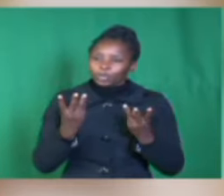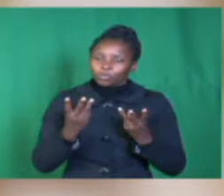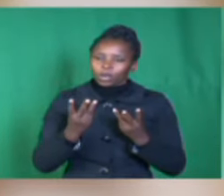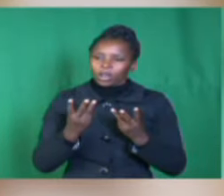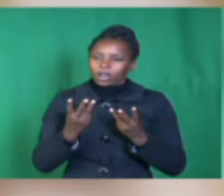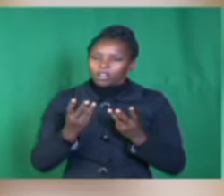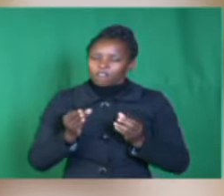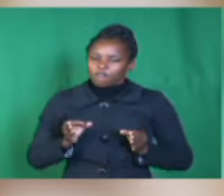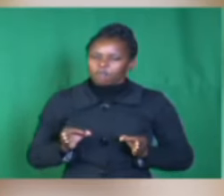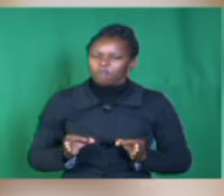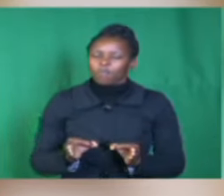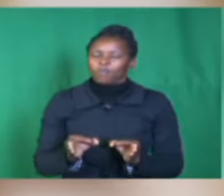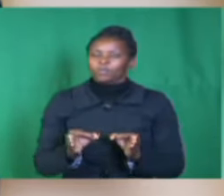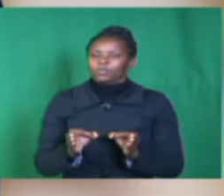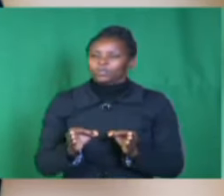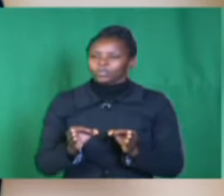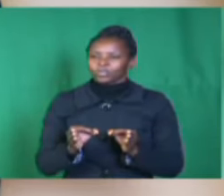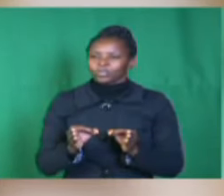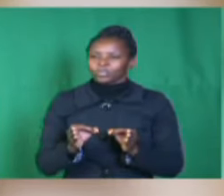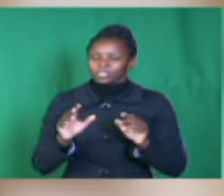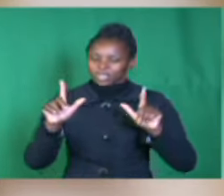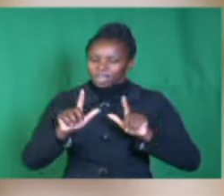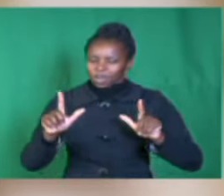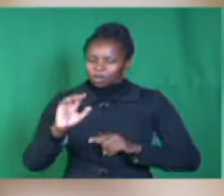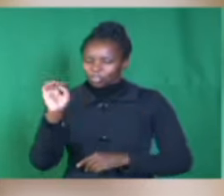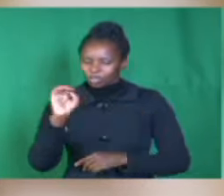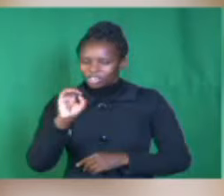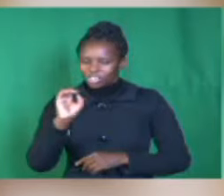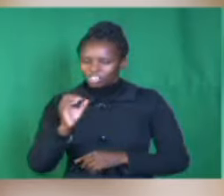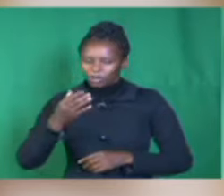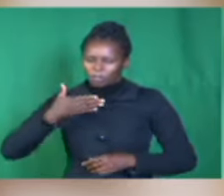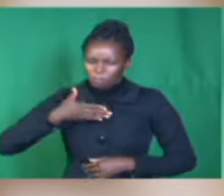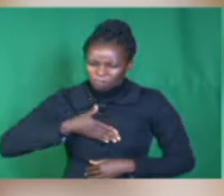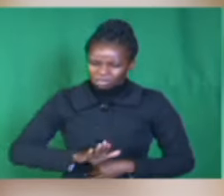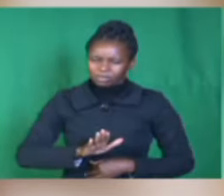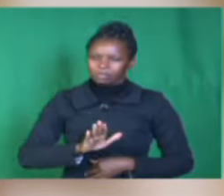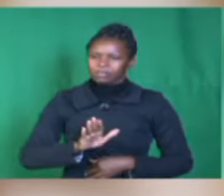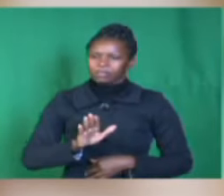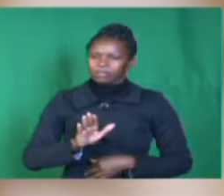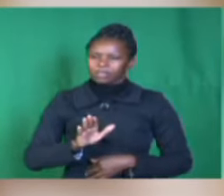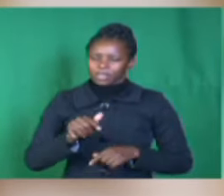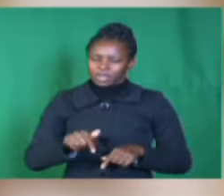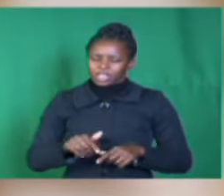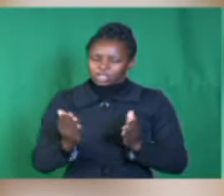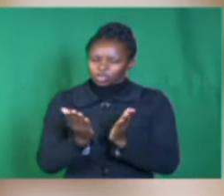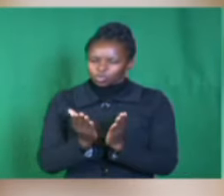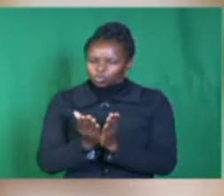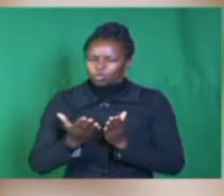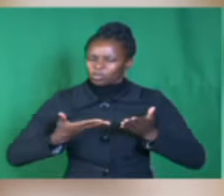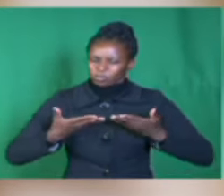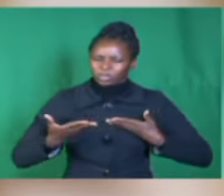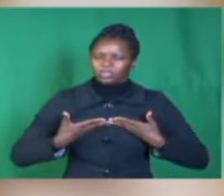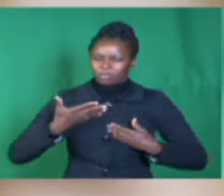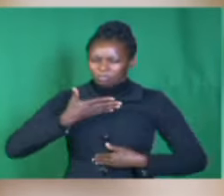forced their languages to be official languages in business, of course, and also in schools.